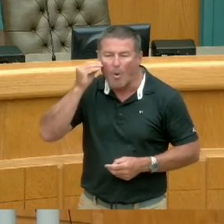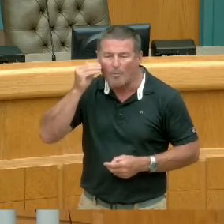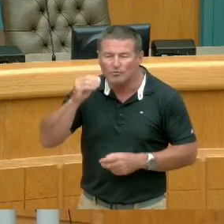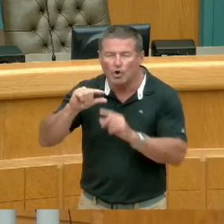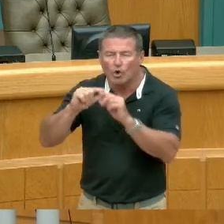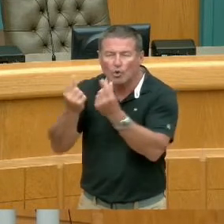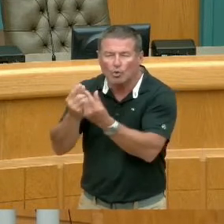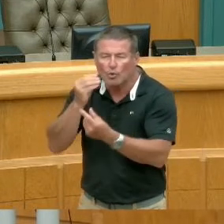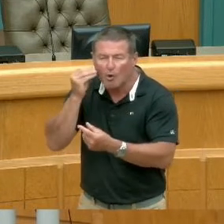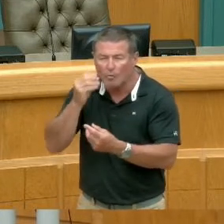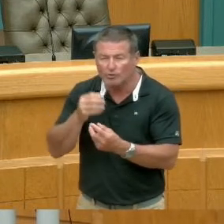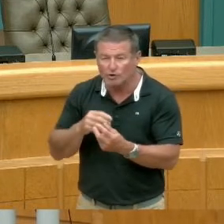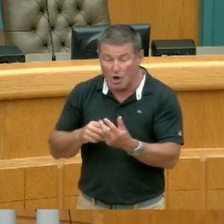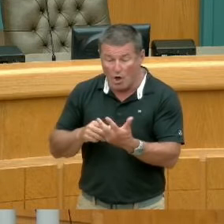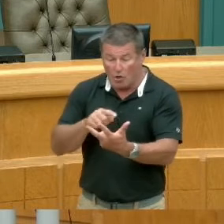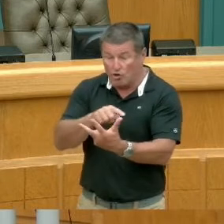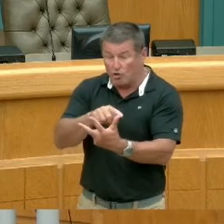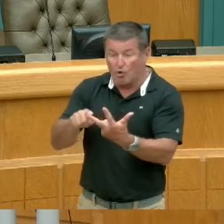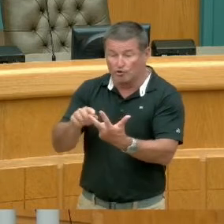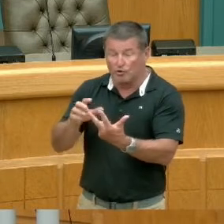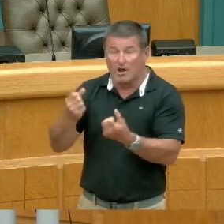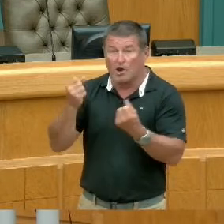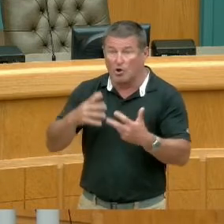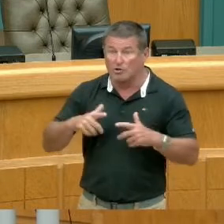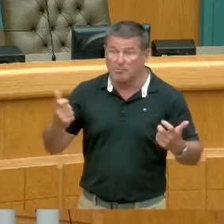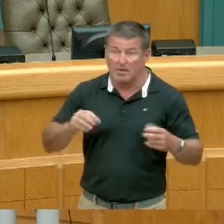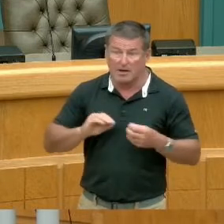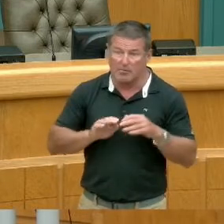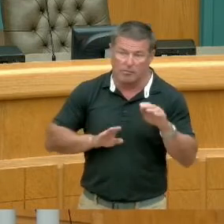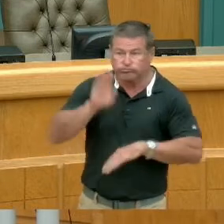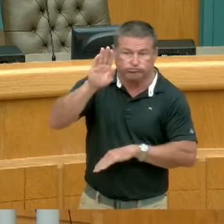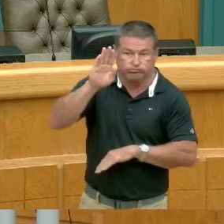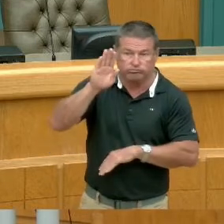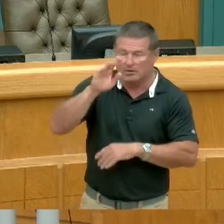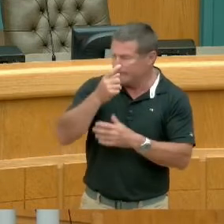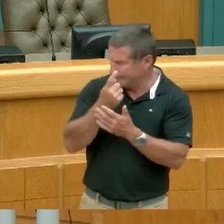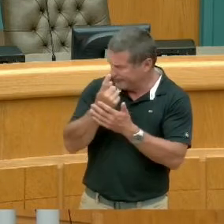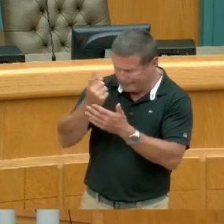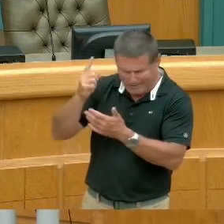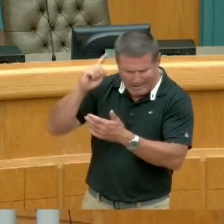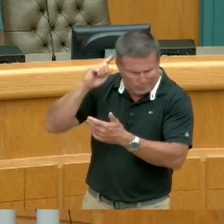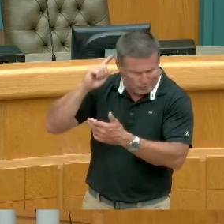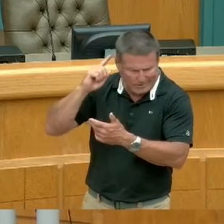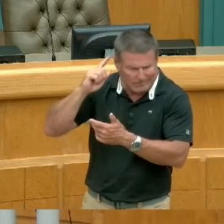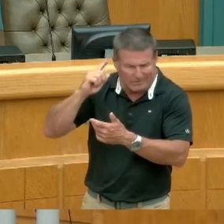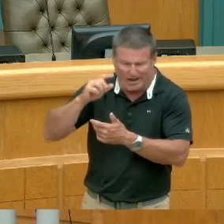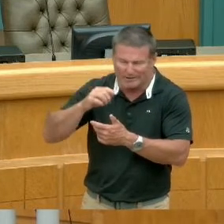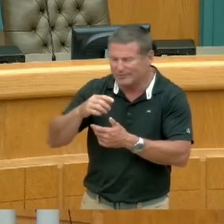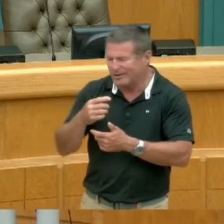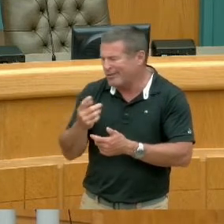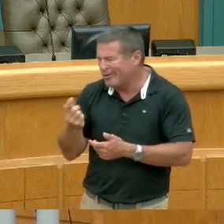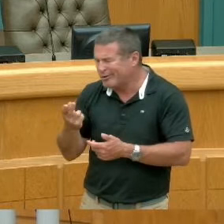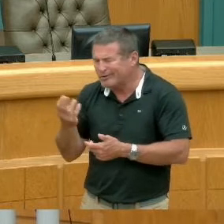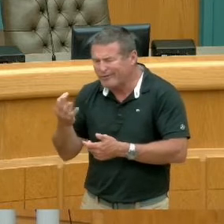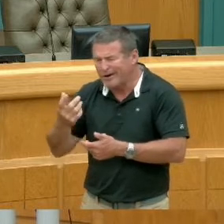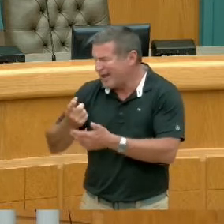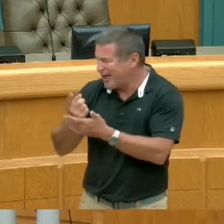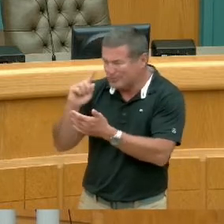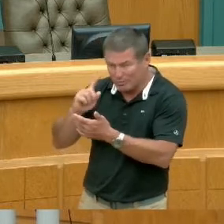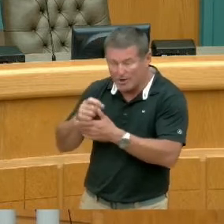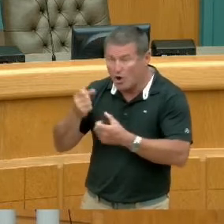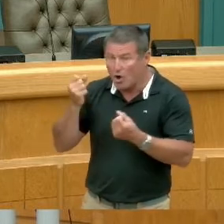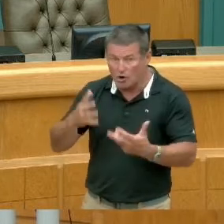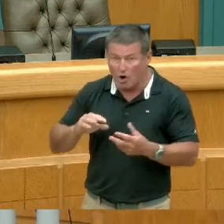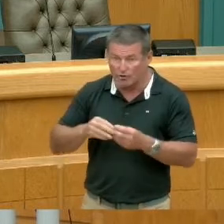over the last week and the weekend. Or the tail end of last week, I should say, or a